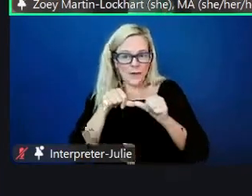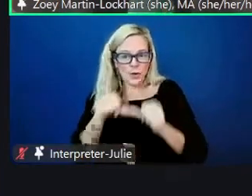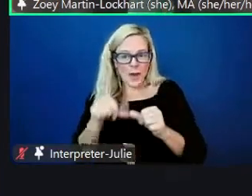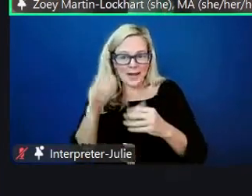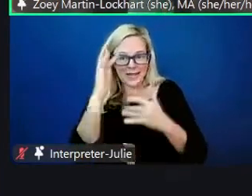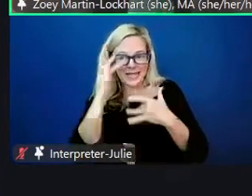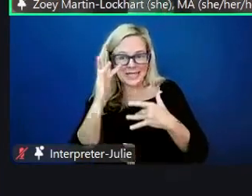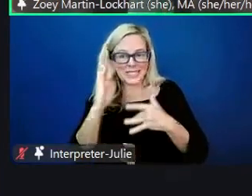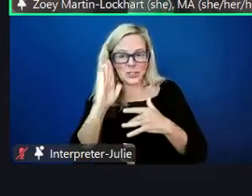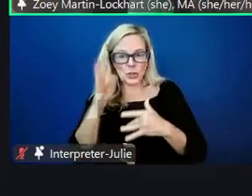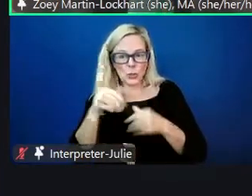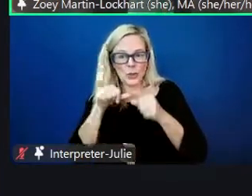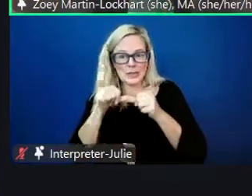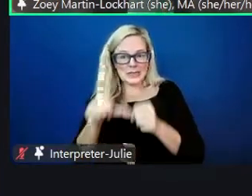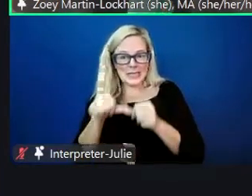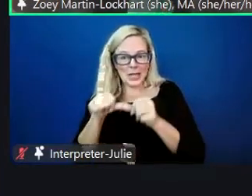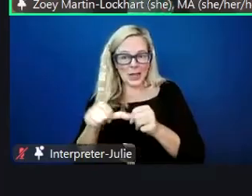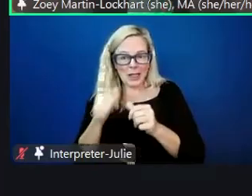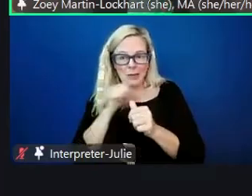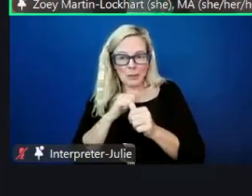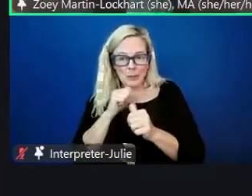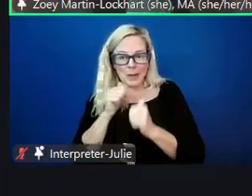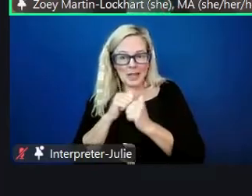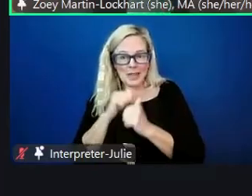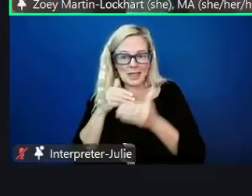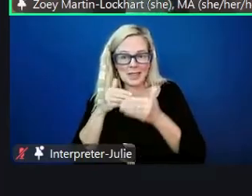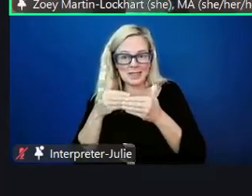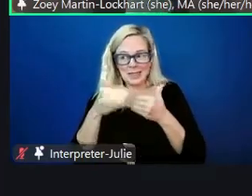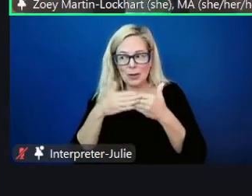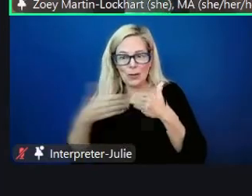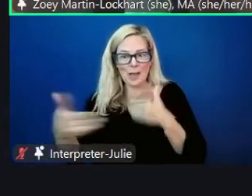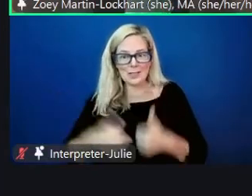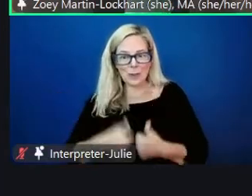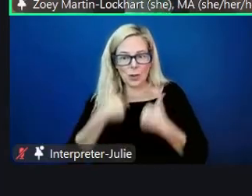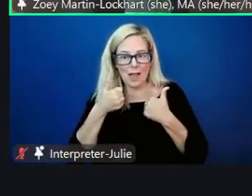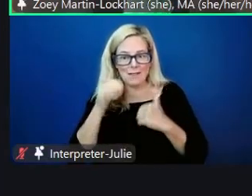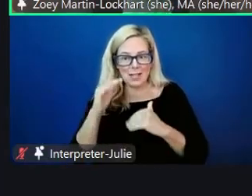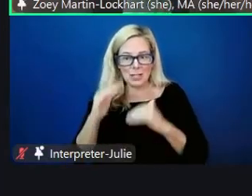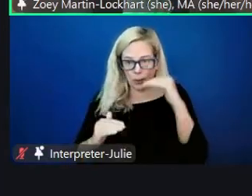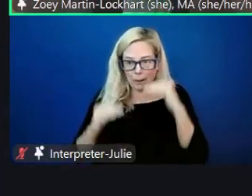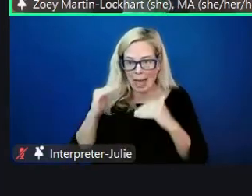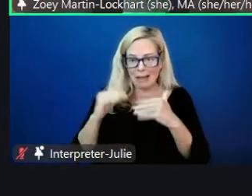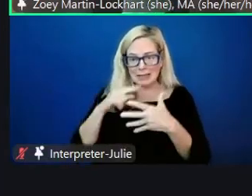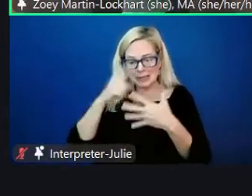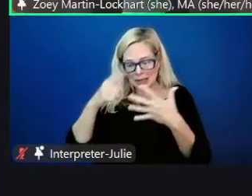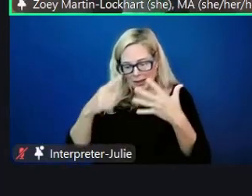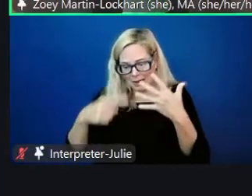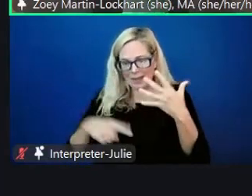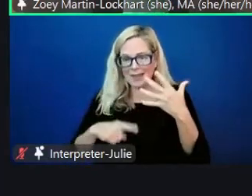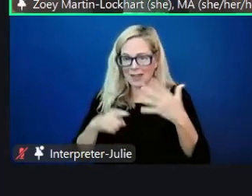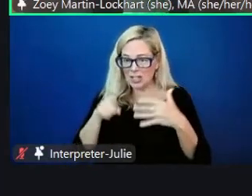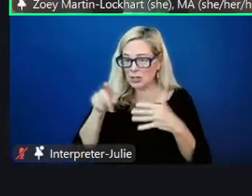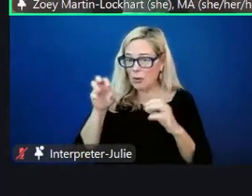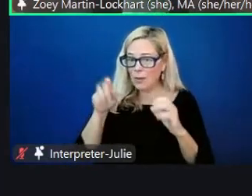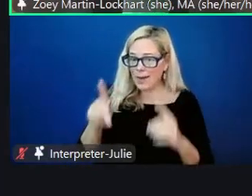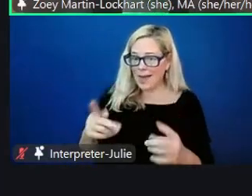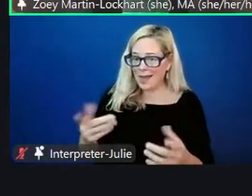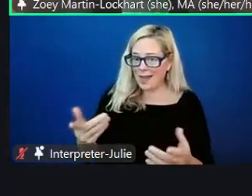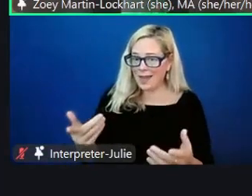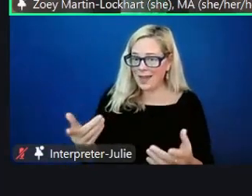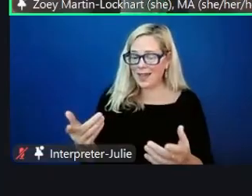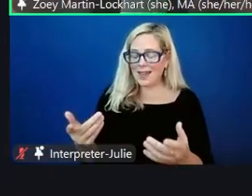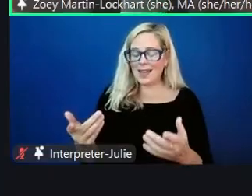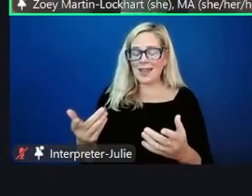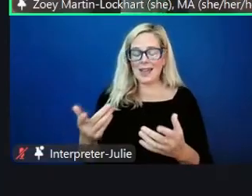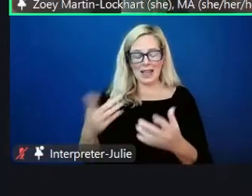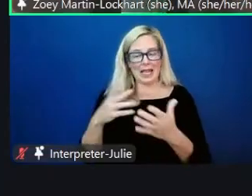to be dealing with for the rest of your life, and you're balancing all this stuff, like, are you okay? It means a lot to me. When you do